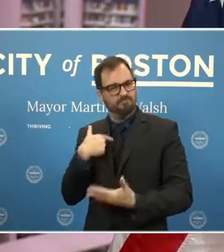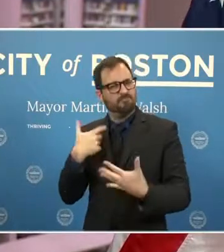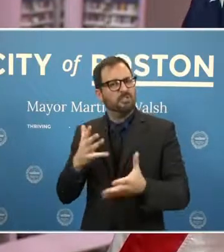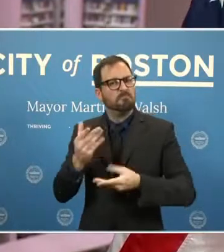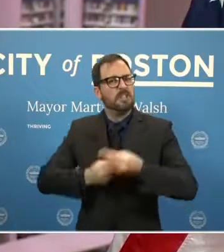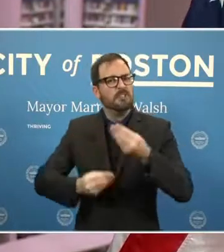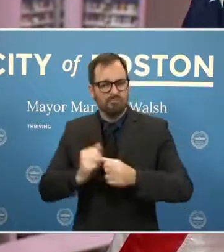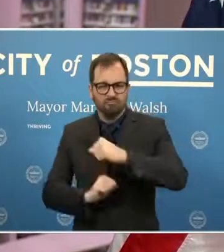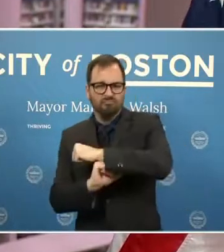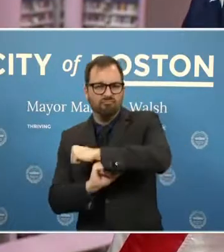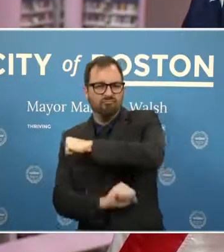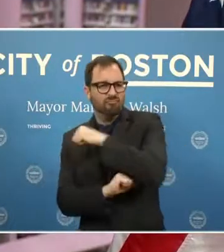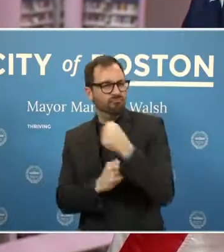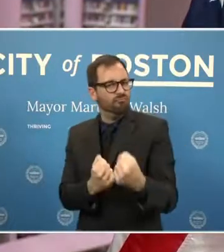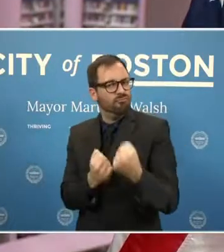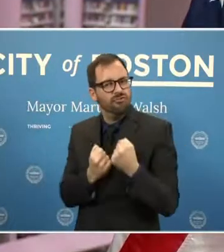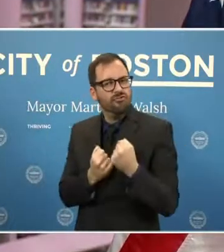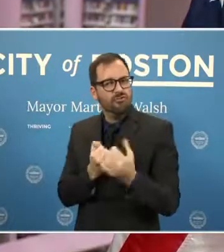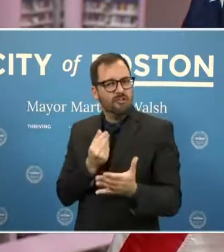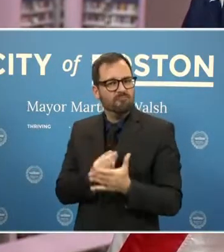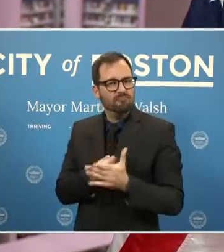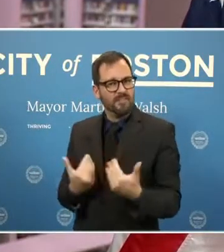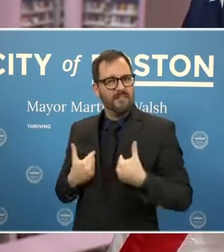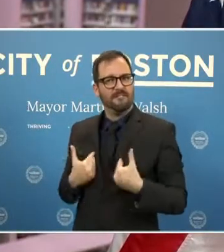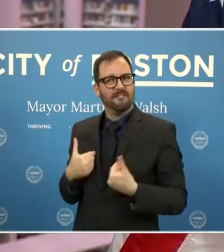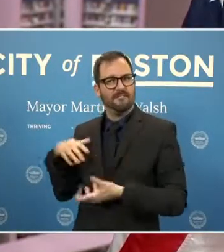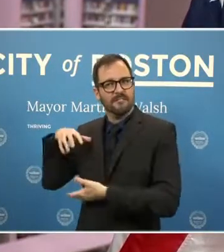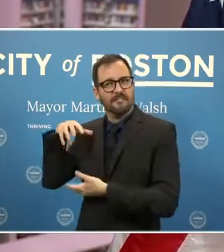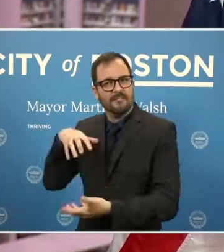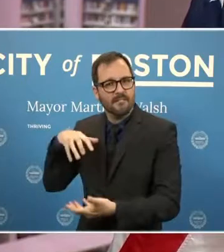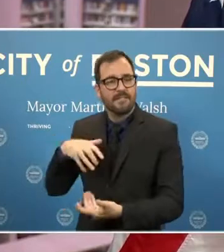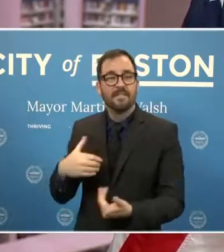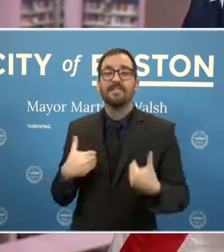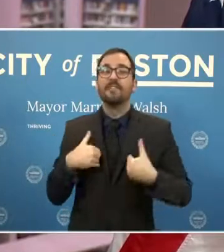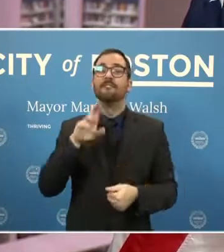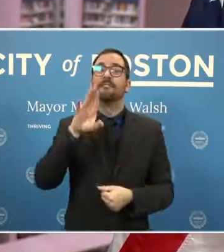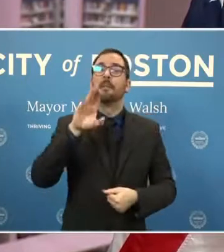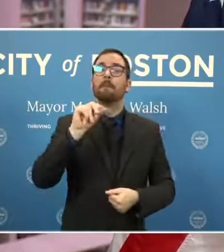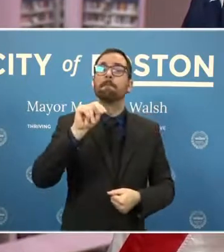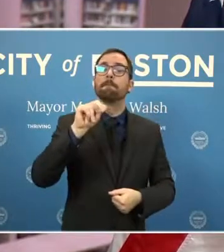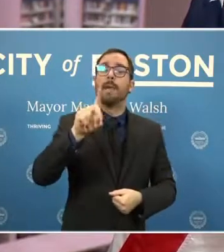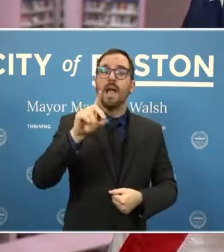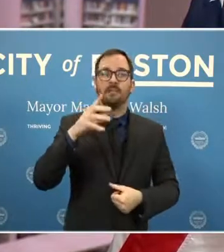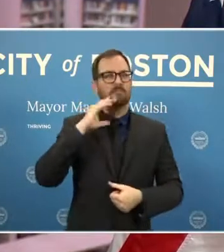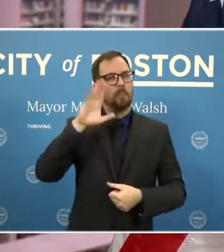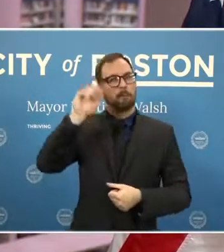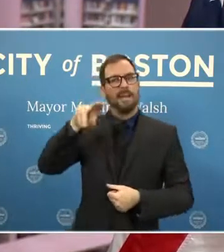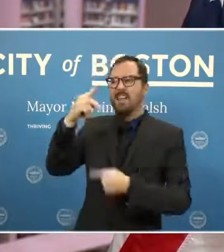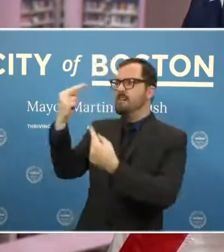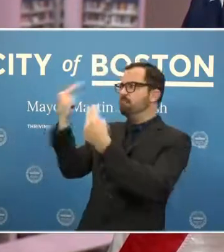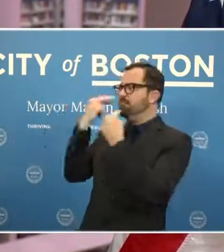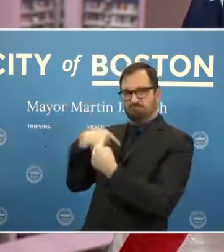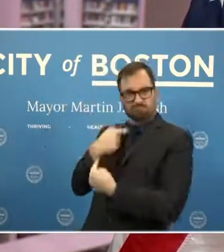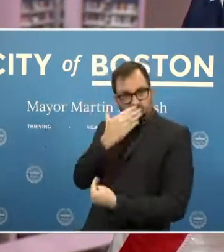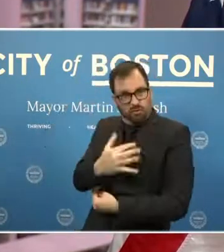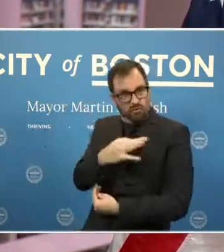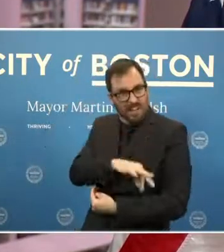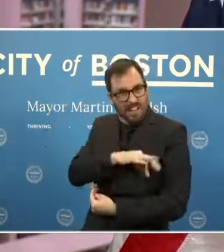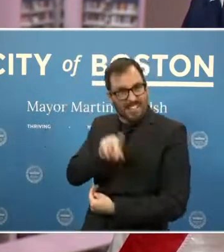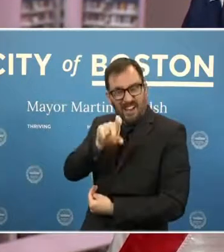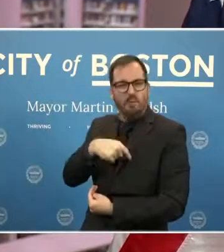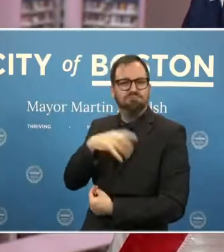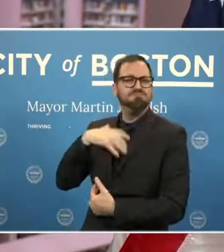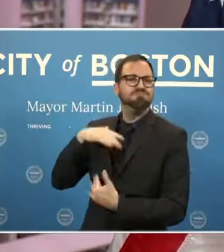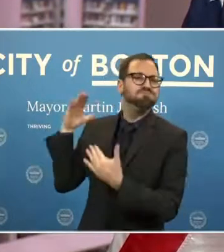2020. Now that work is paying off. A national study reported in the New York Times named Boston the